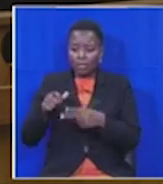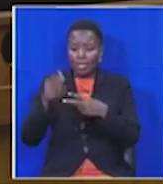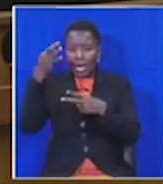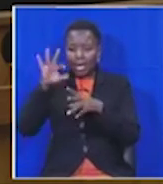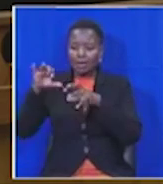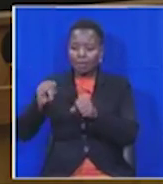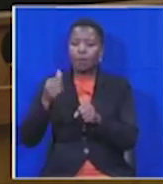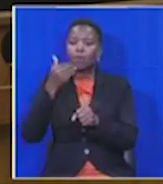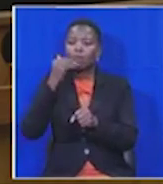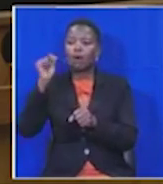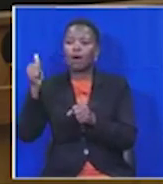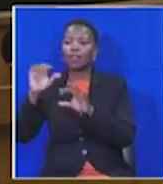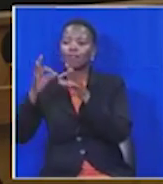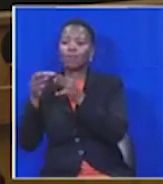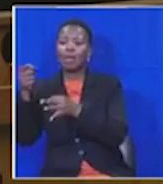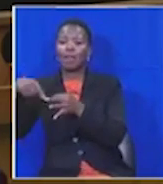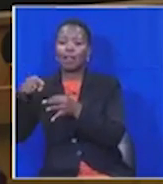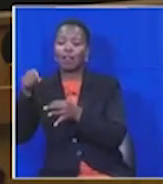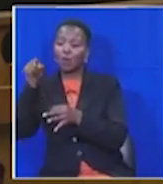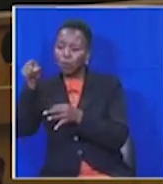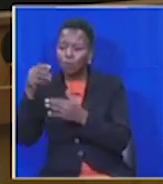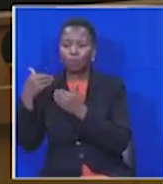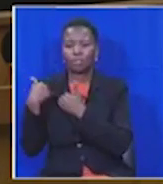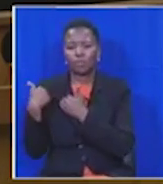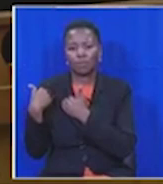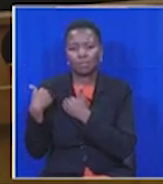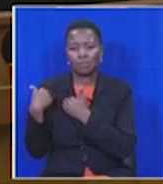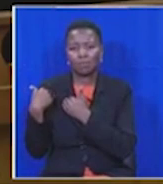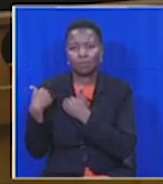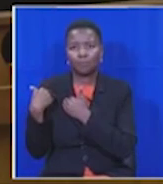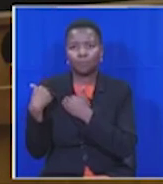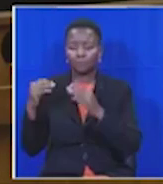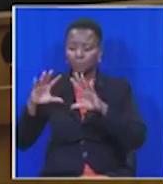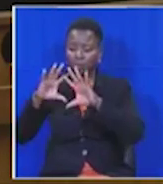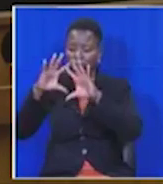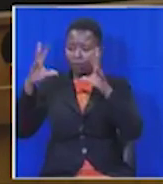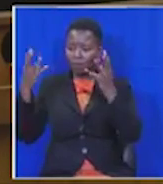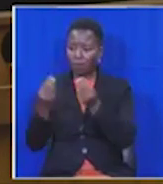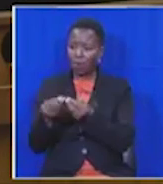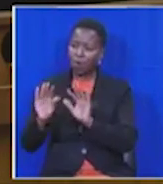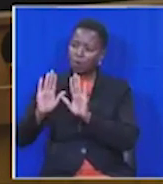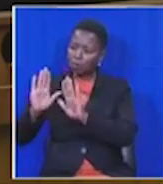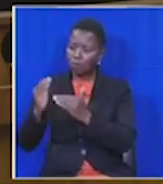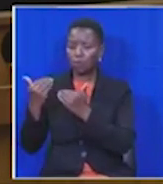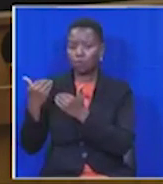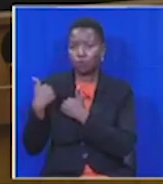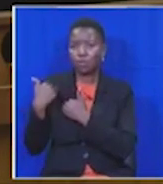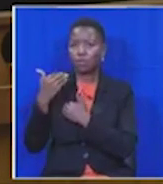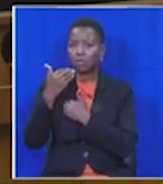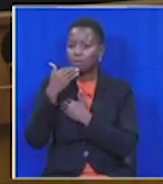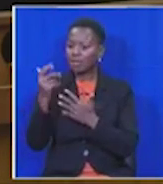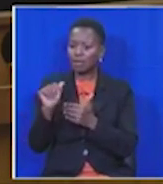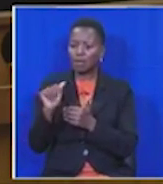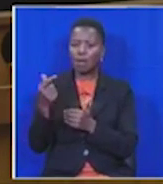by parasitic rent seekers. All you. All of these things are on you, and it's an insult to argue